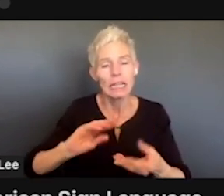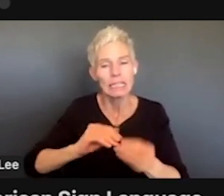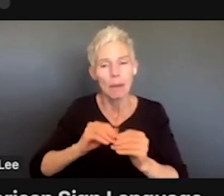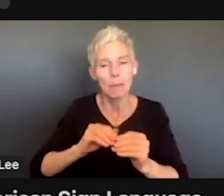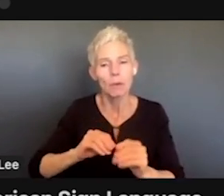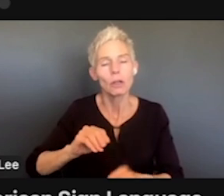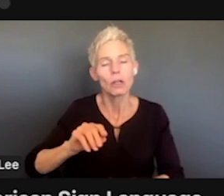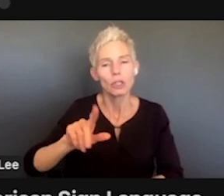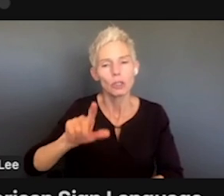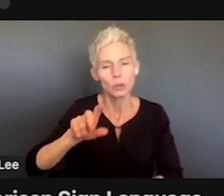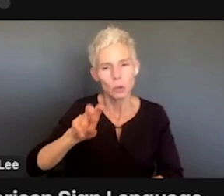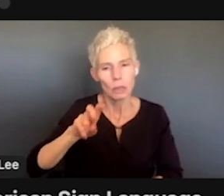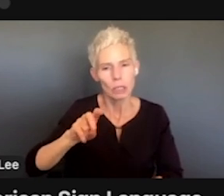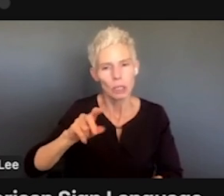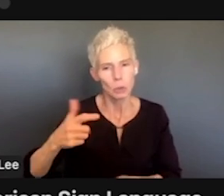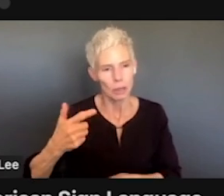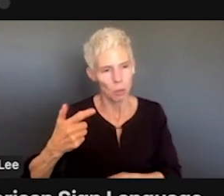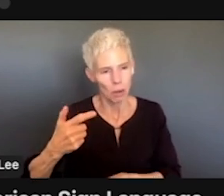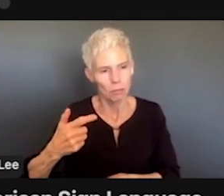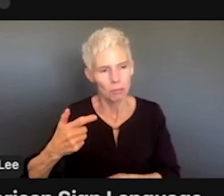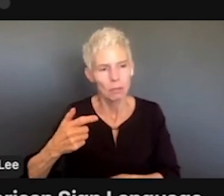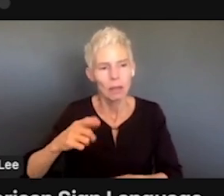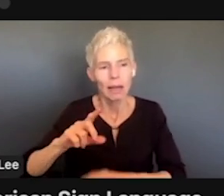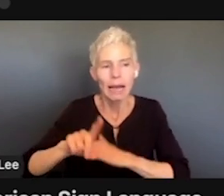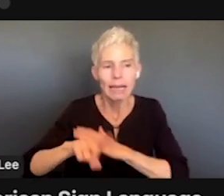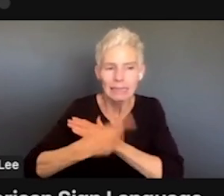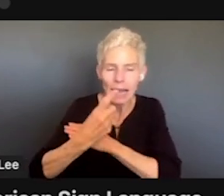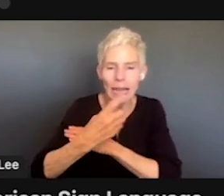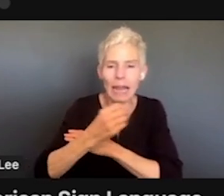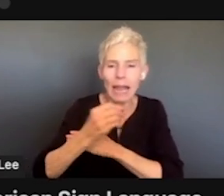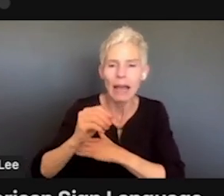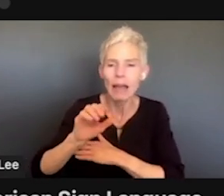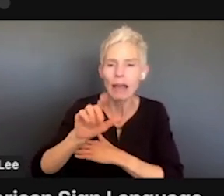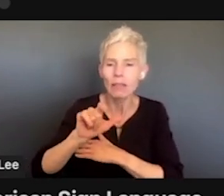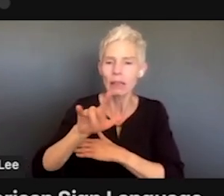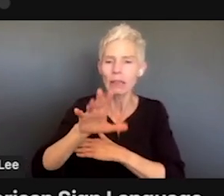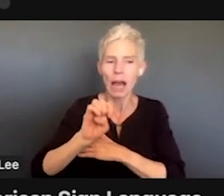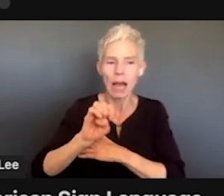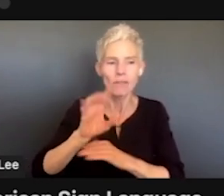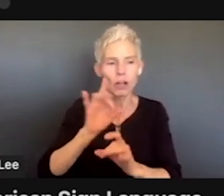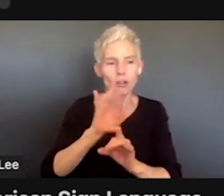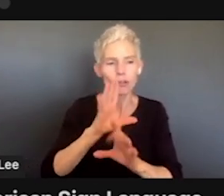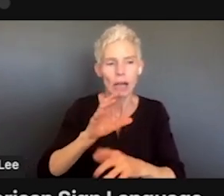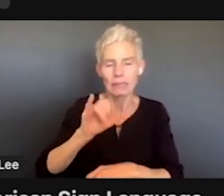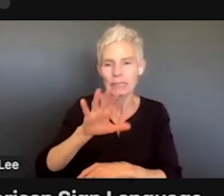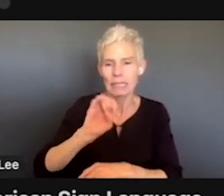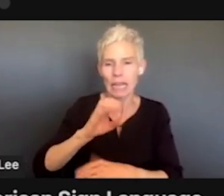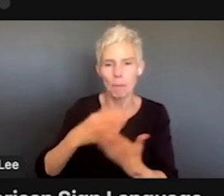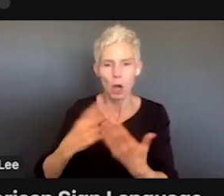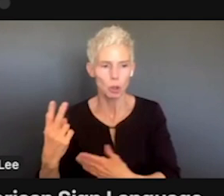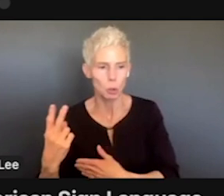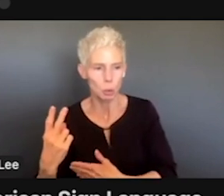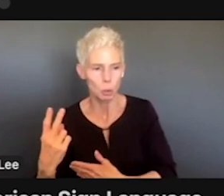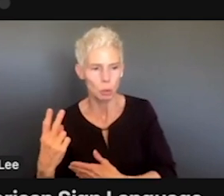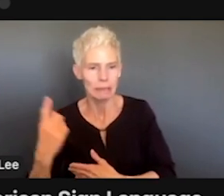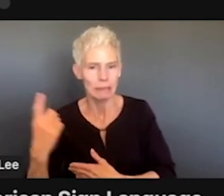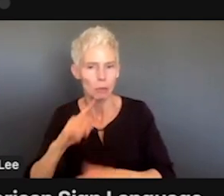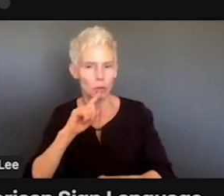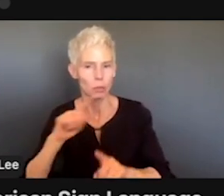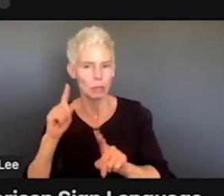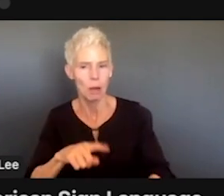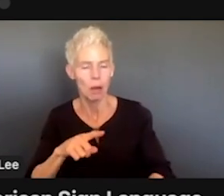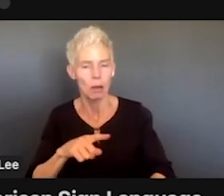A Day in the Life of Crisis Care, Part 2, Someone to Respond. So Part 1 was the